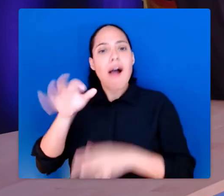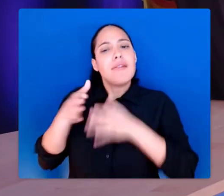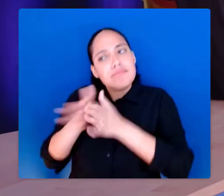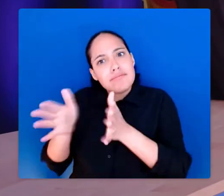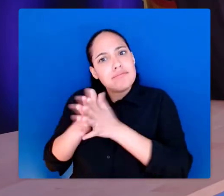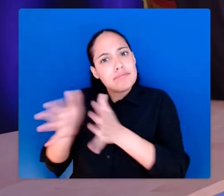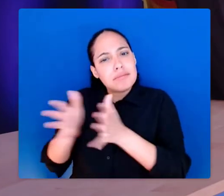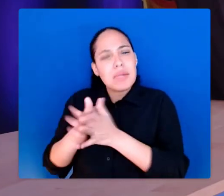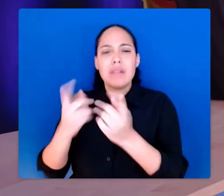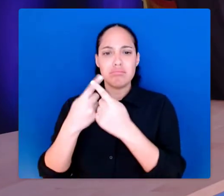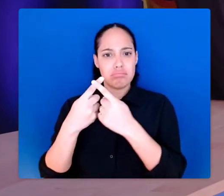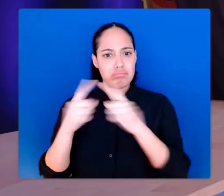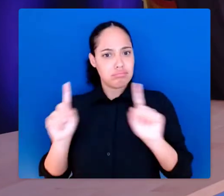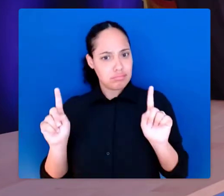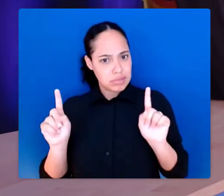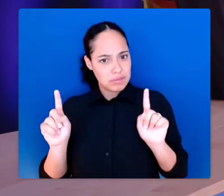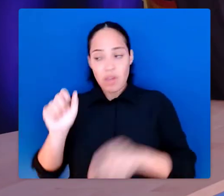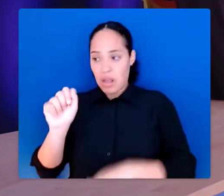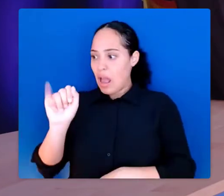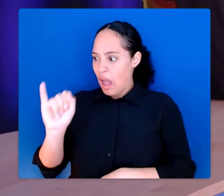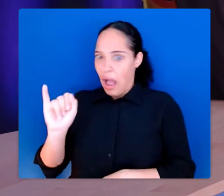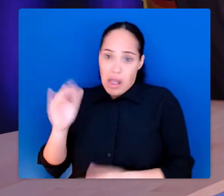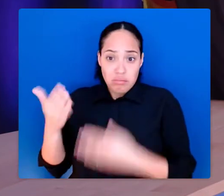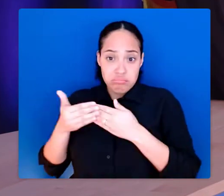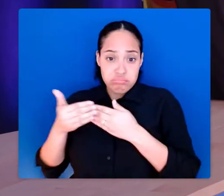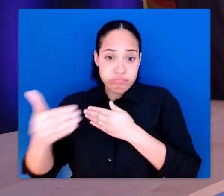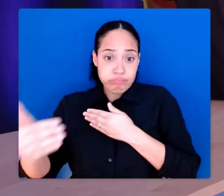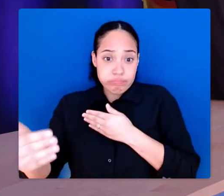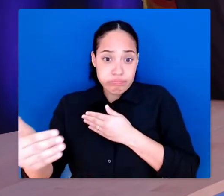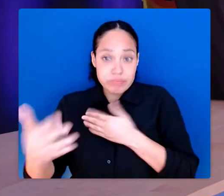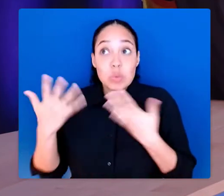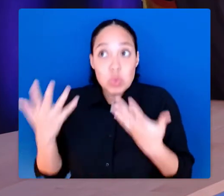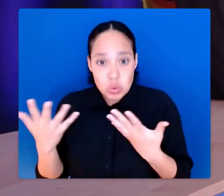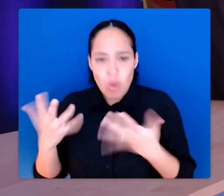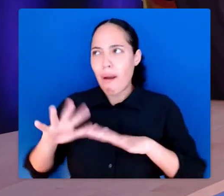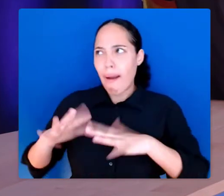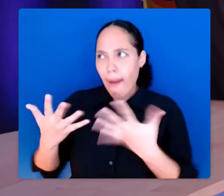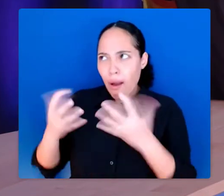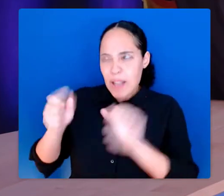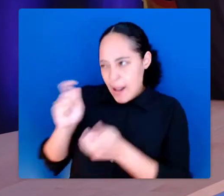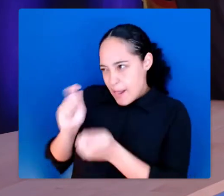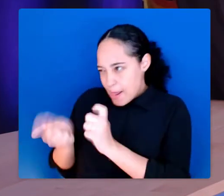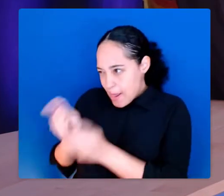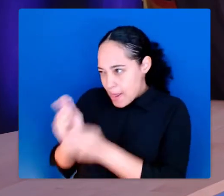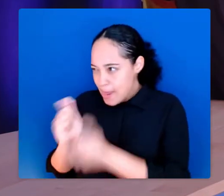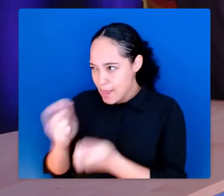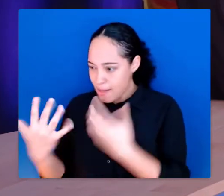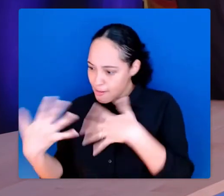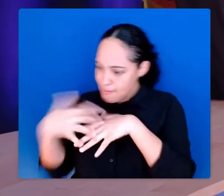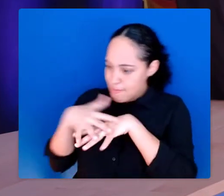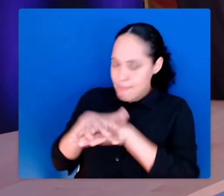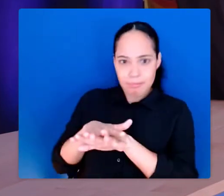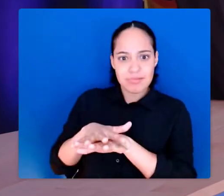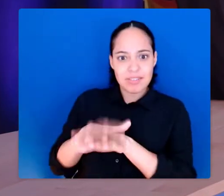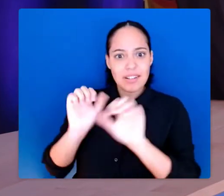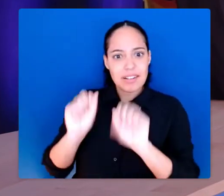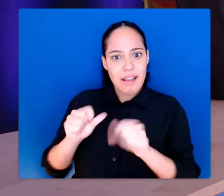I mean, these are all the non-AI things which I like to do, which we routinely do,